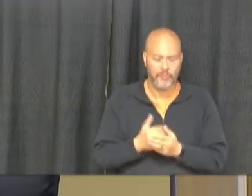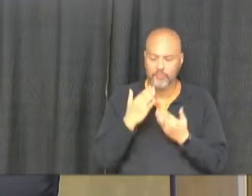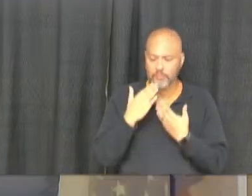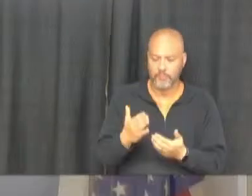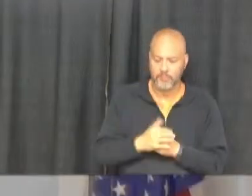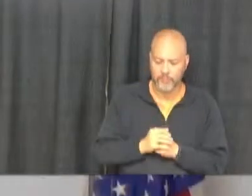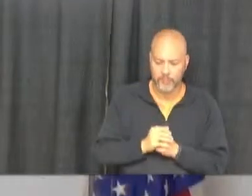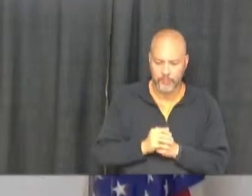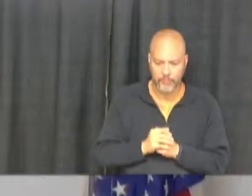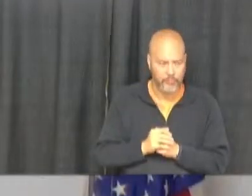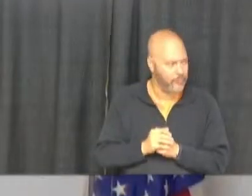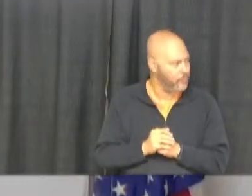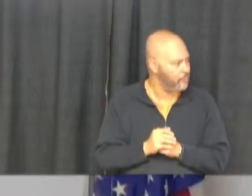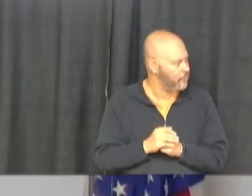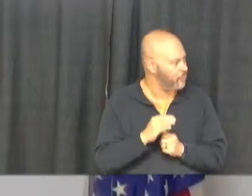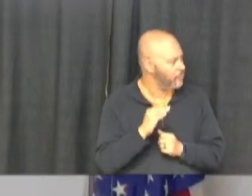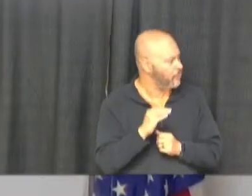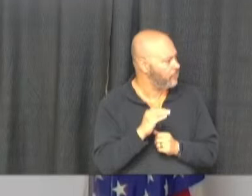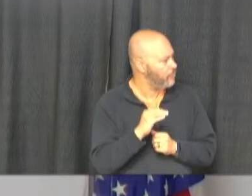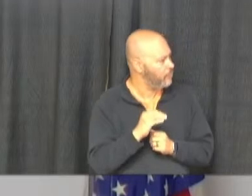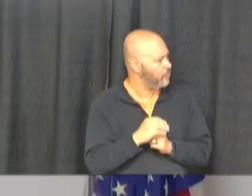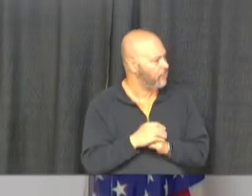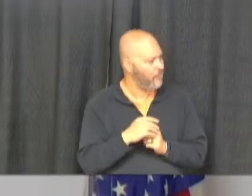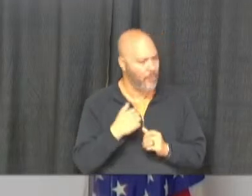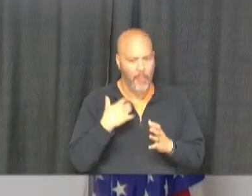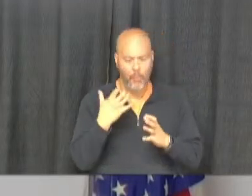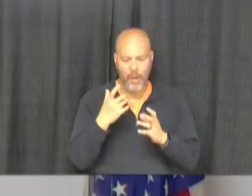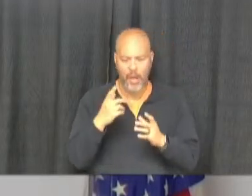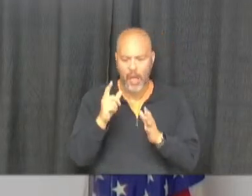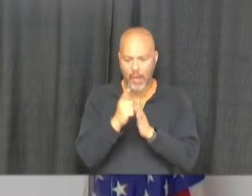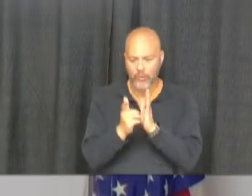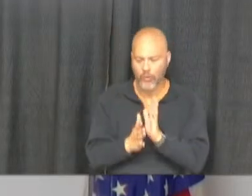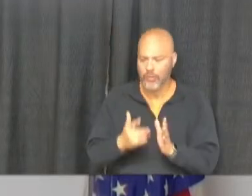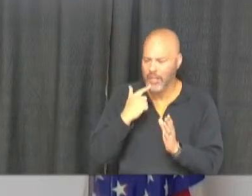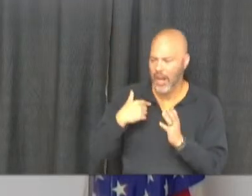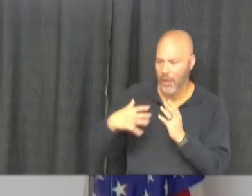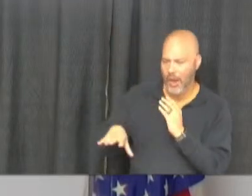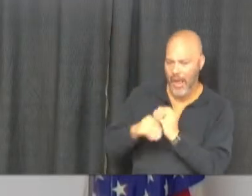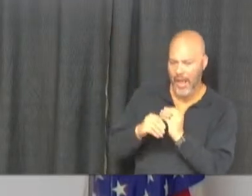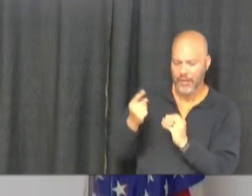Thank you. Just to add something to what Eric said